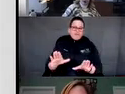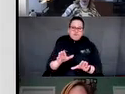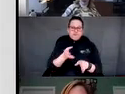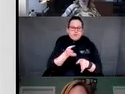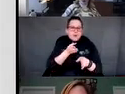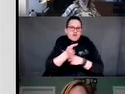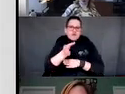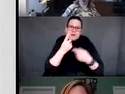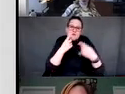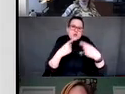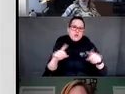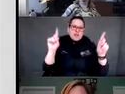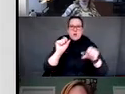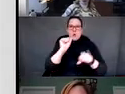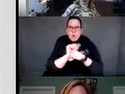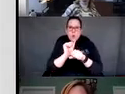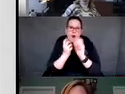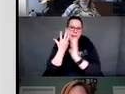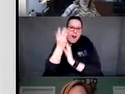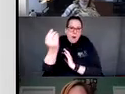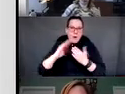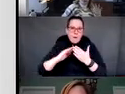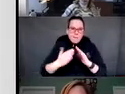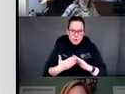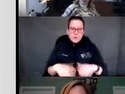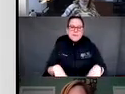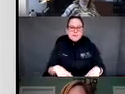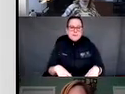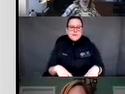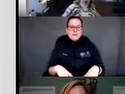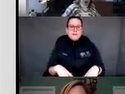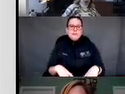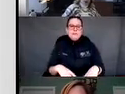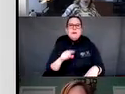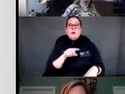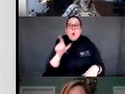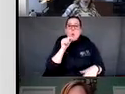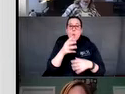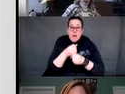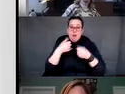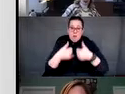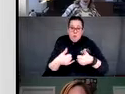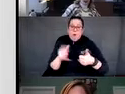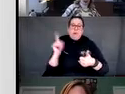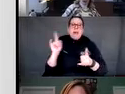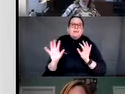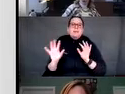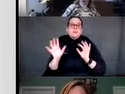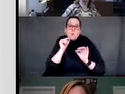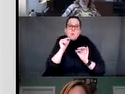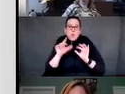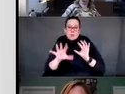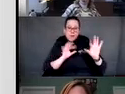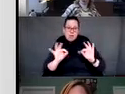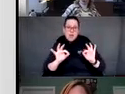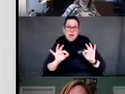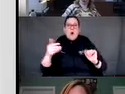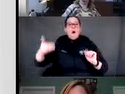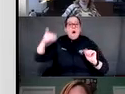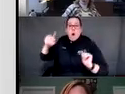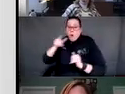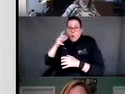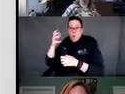achievements and work in the community. The individuals are actually selected by previous 40